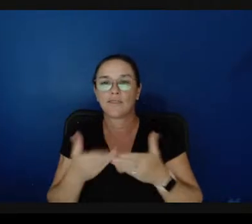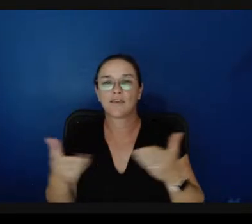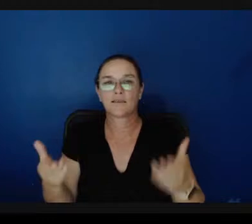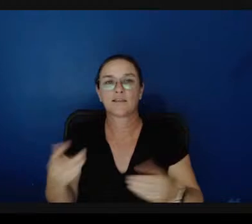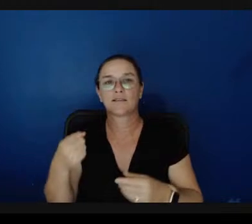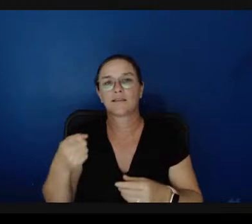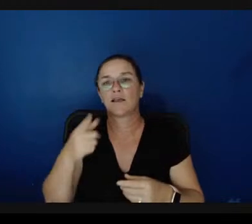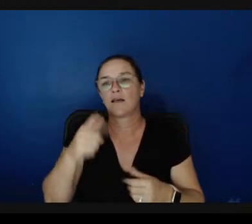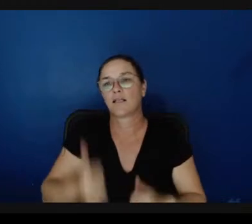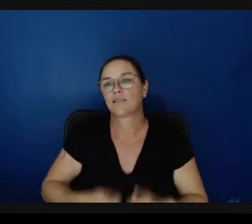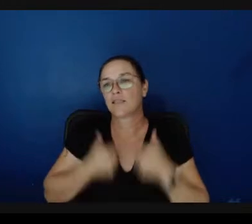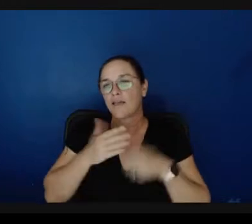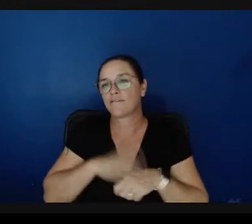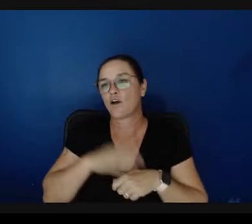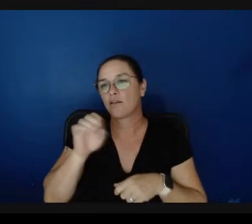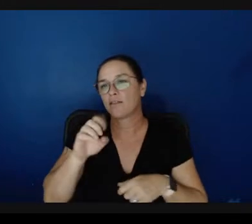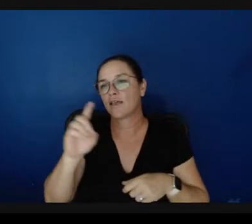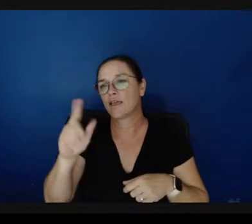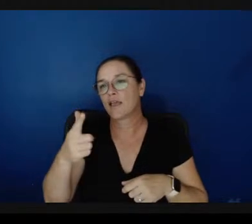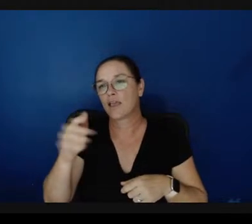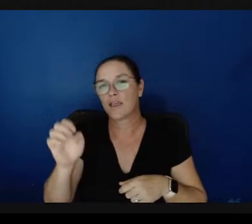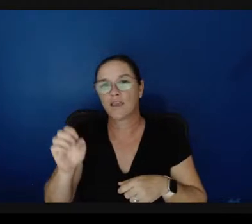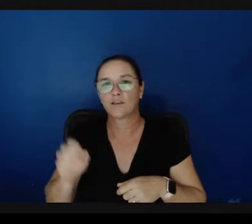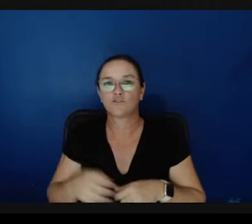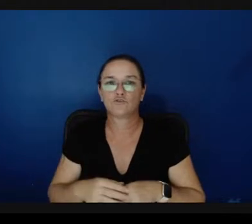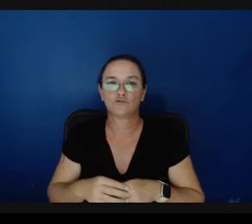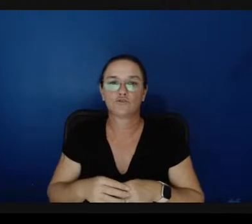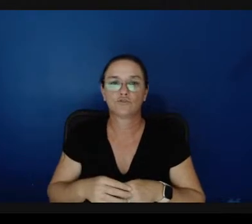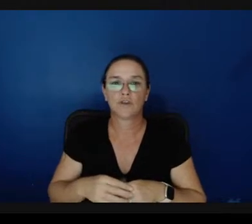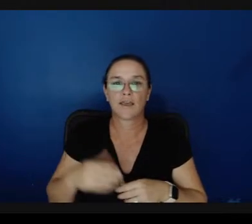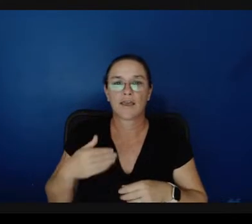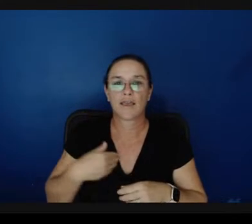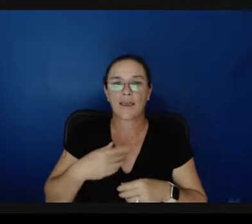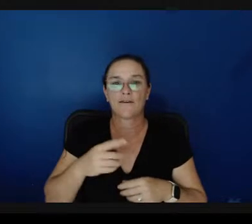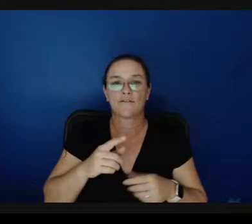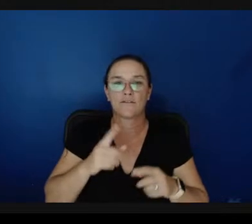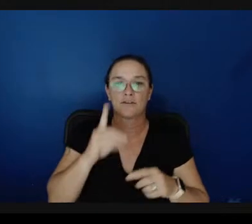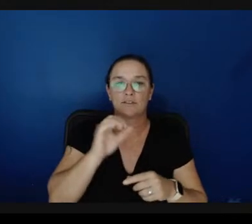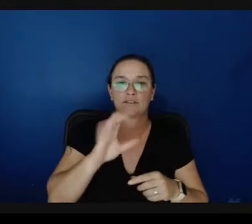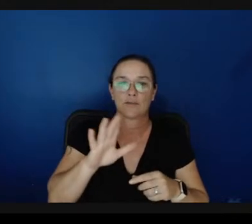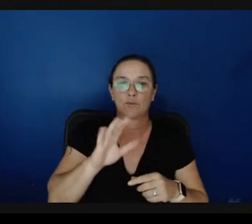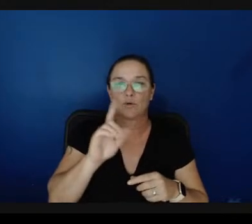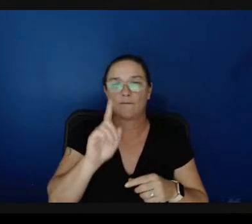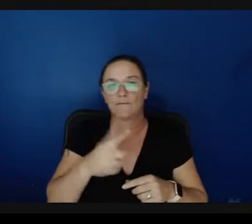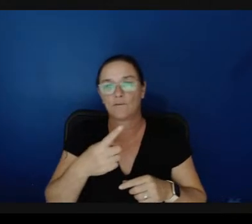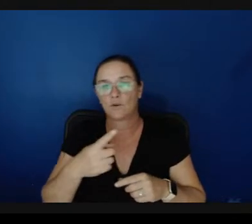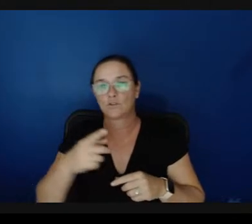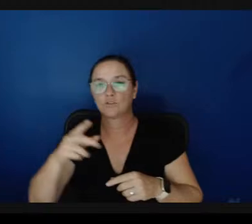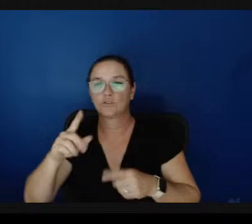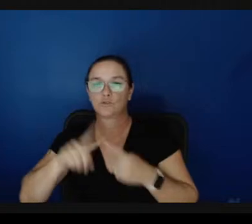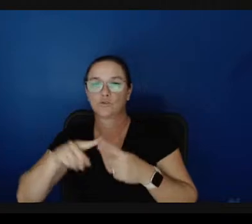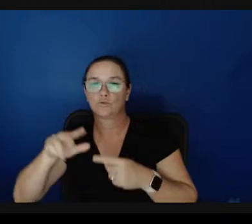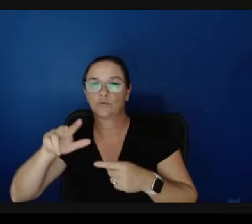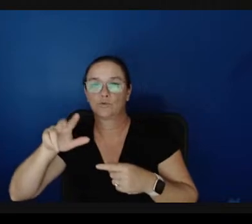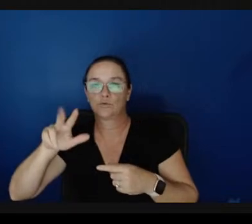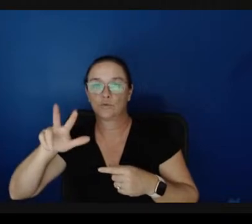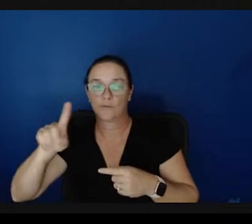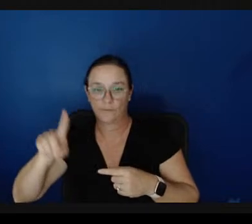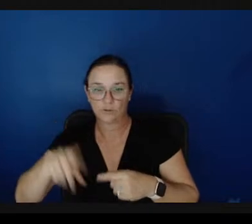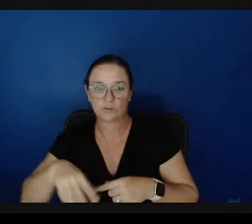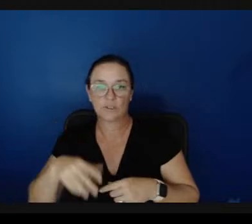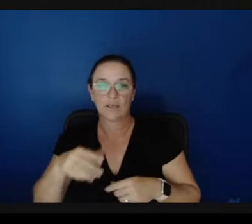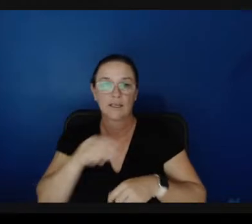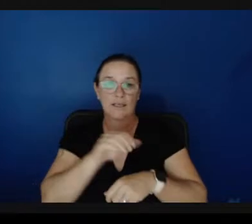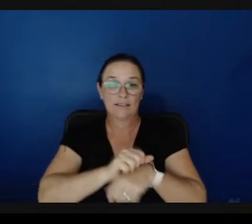on from December 1st through the 31st. There's 4 time slots during the day, 10, 11, 1, and 2 p.m. It's